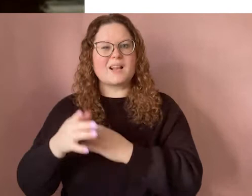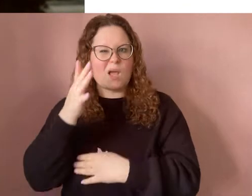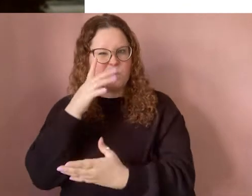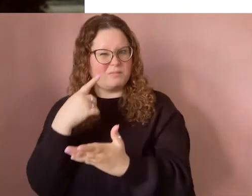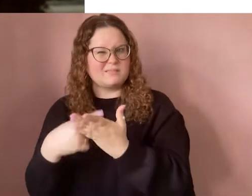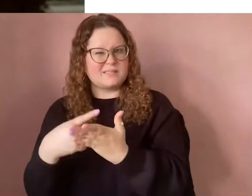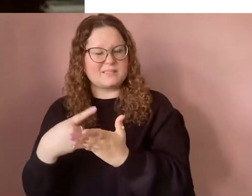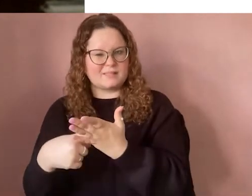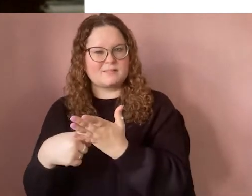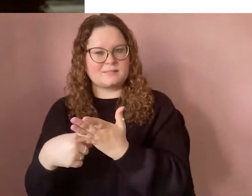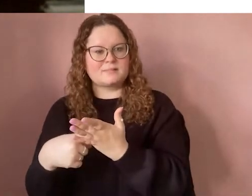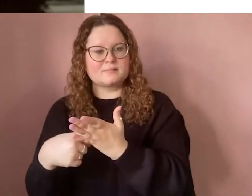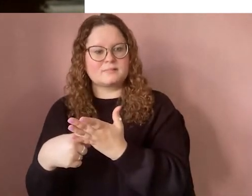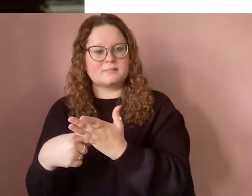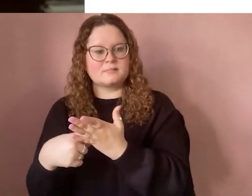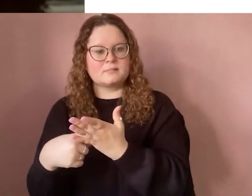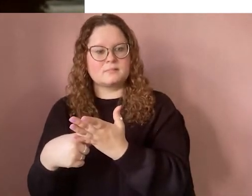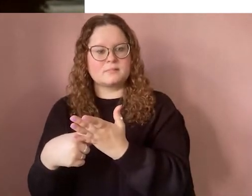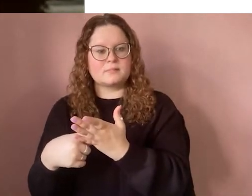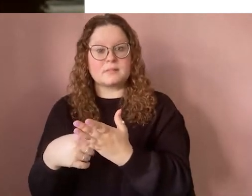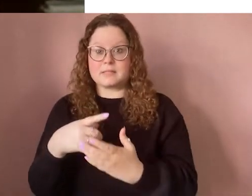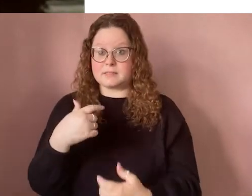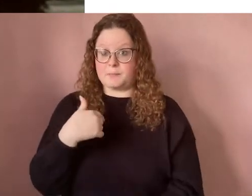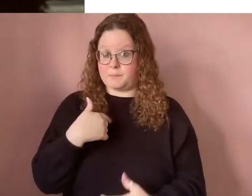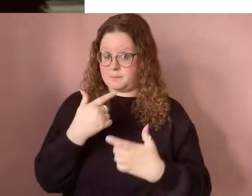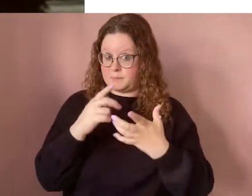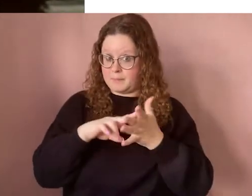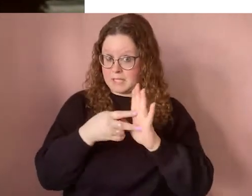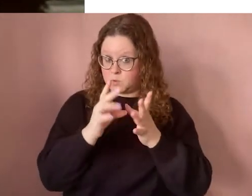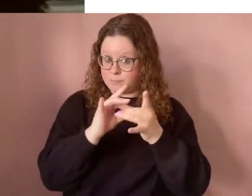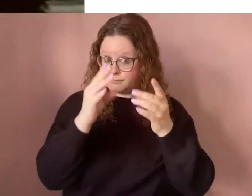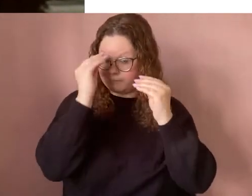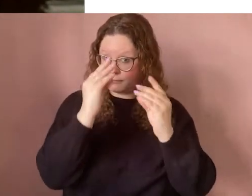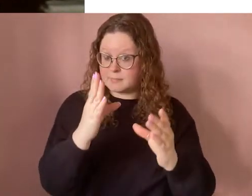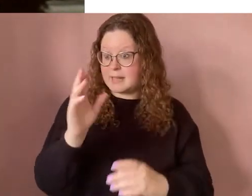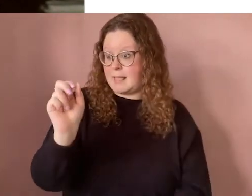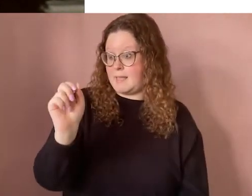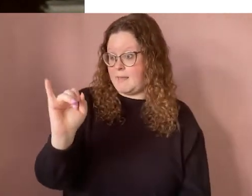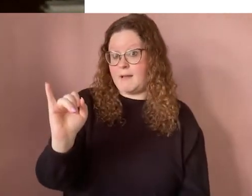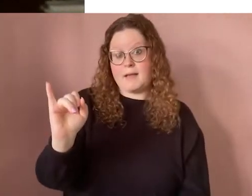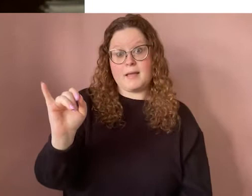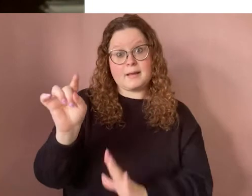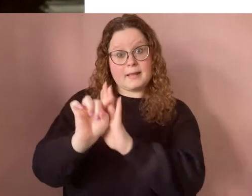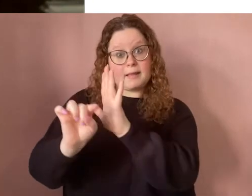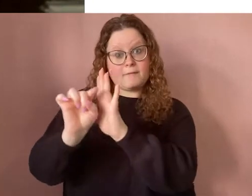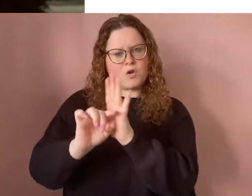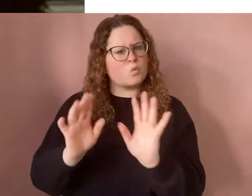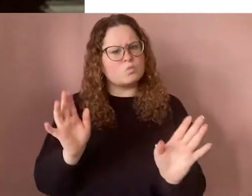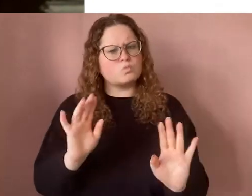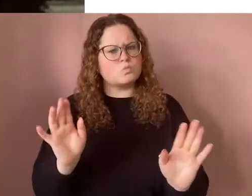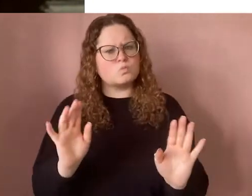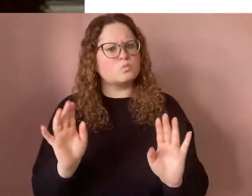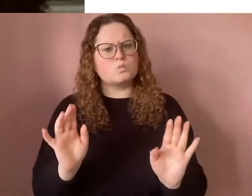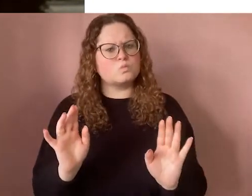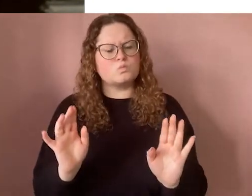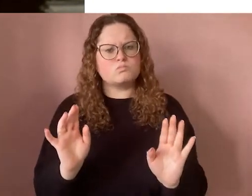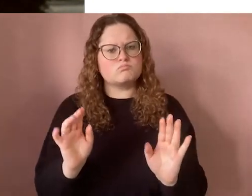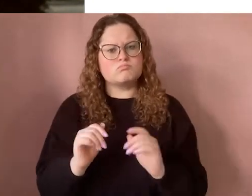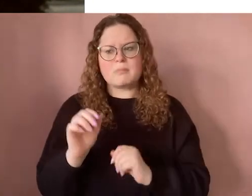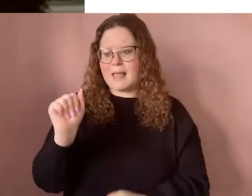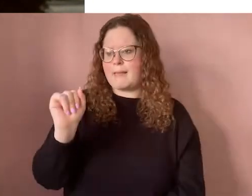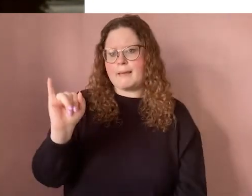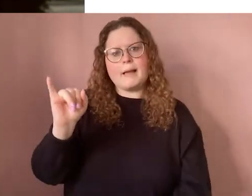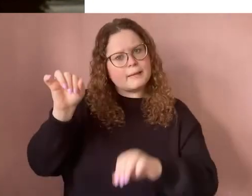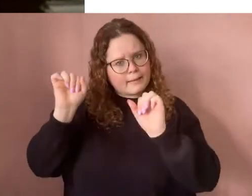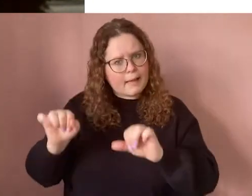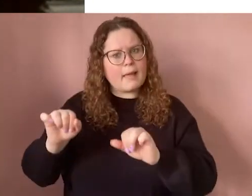not want to imply that artificial intelligence needs to be seen as a bad thing. It's got some great